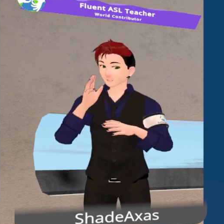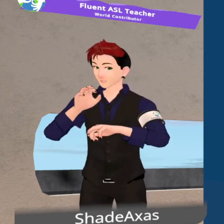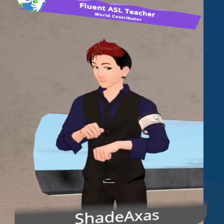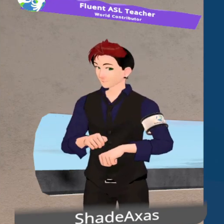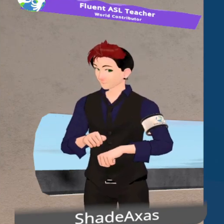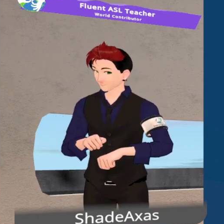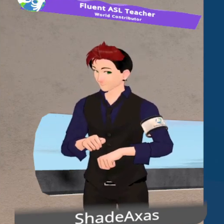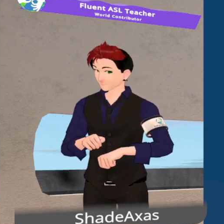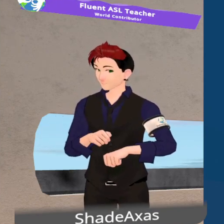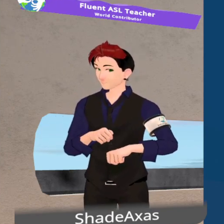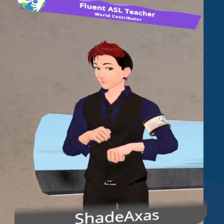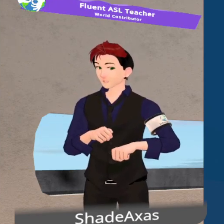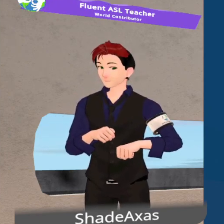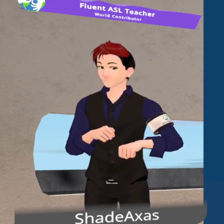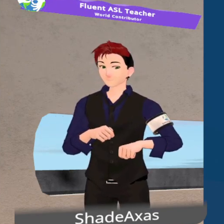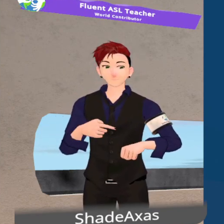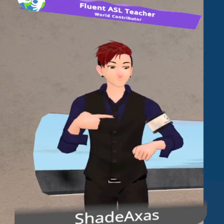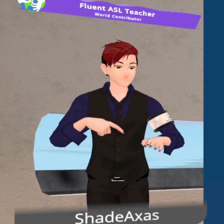make bad habits.